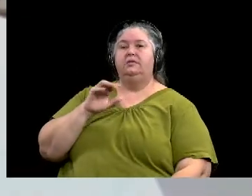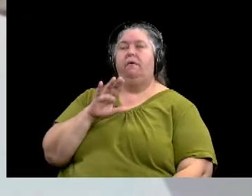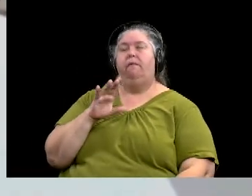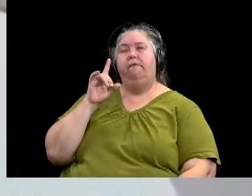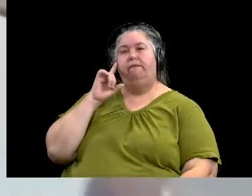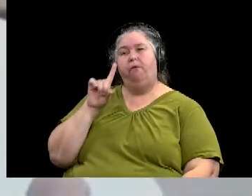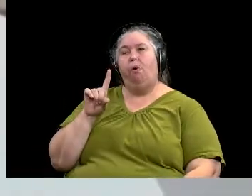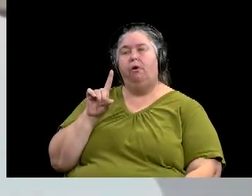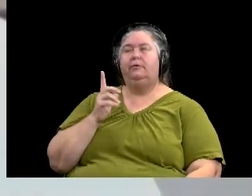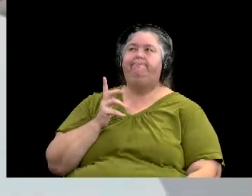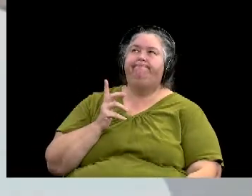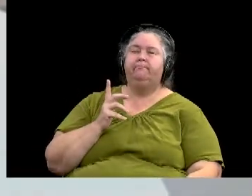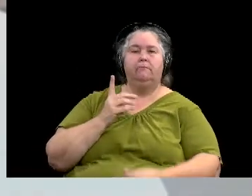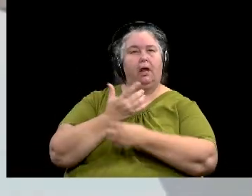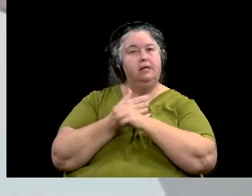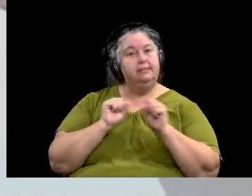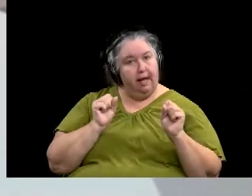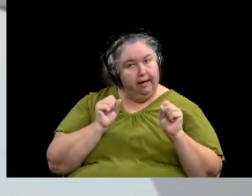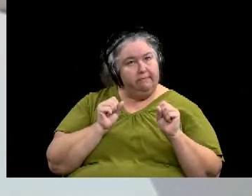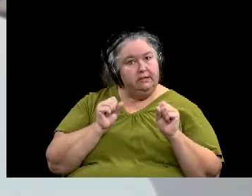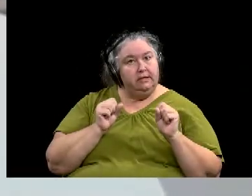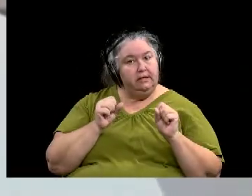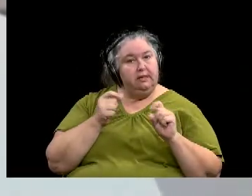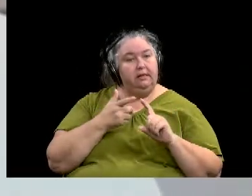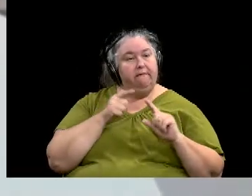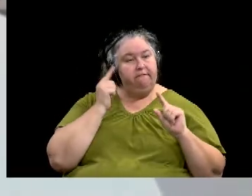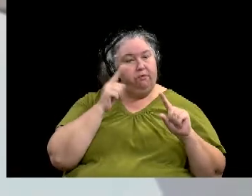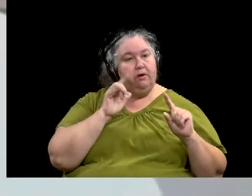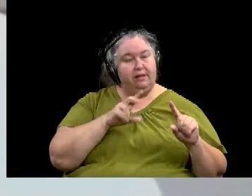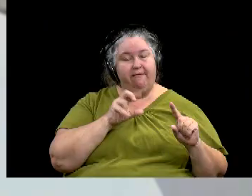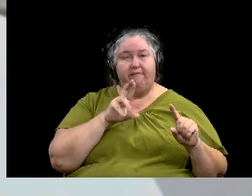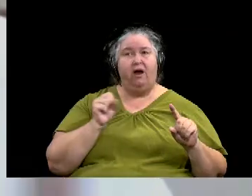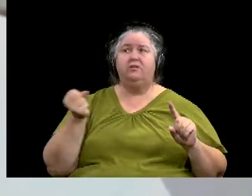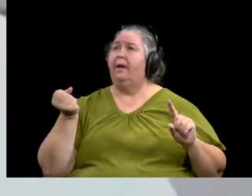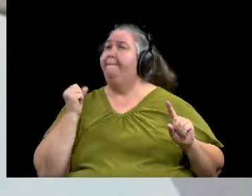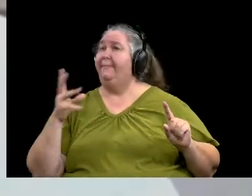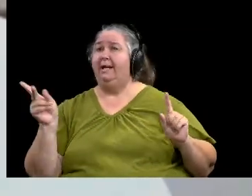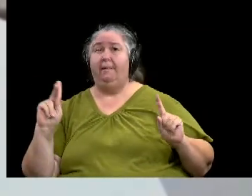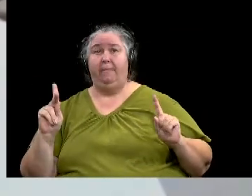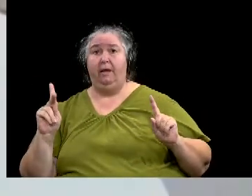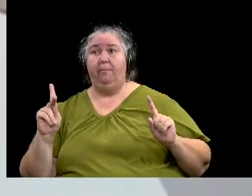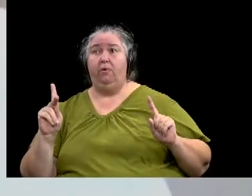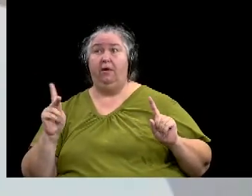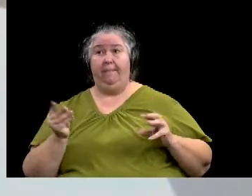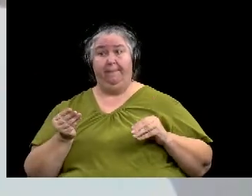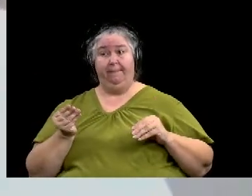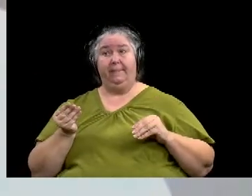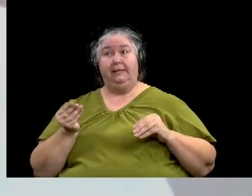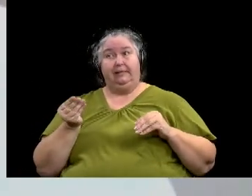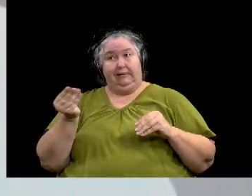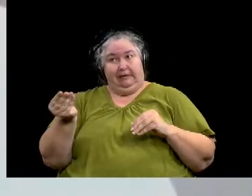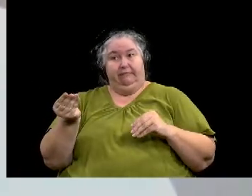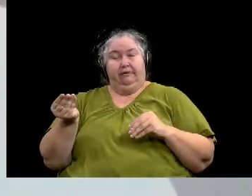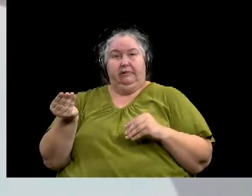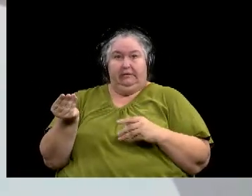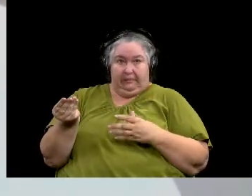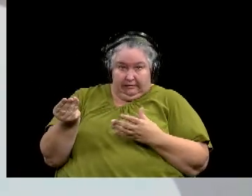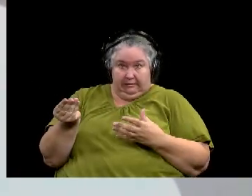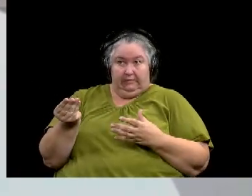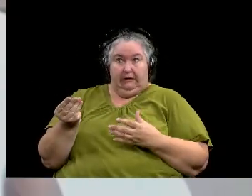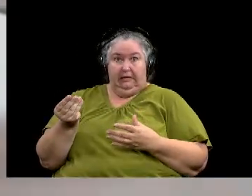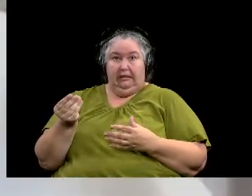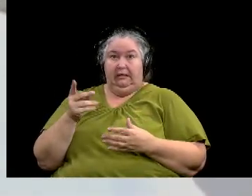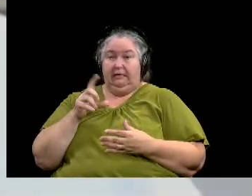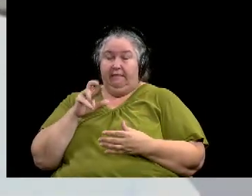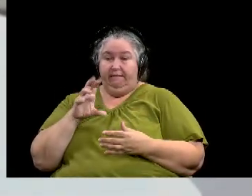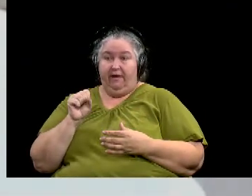virus, thousands of people have been given the virus, and the side effect profile looks like other vaccines.